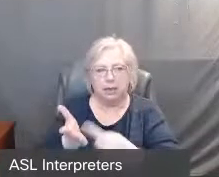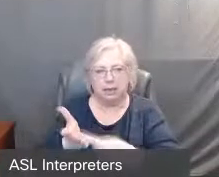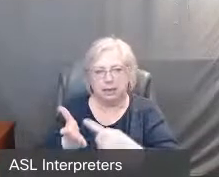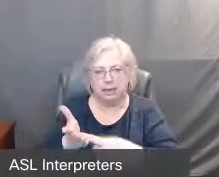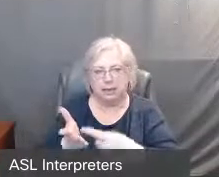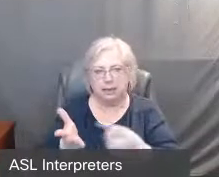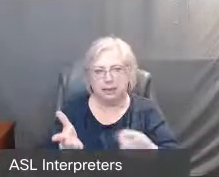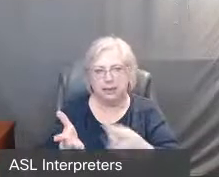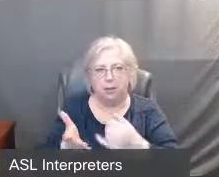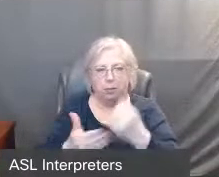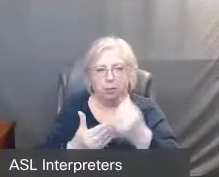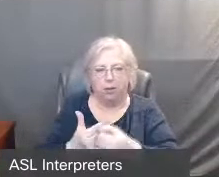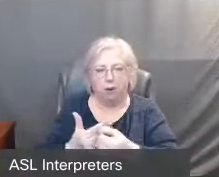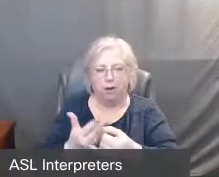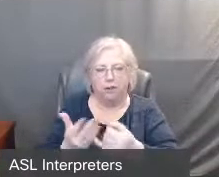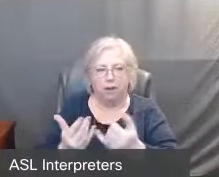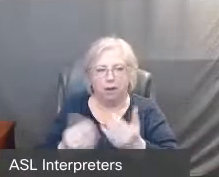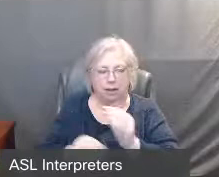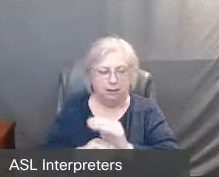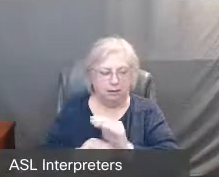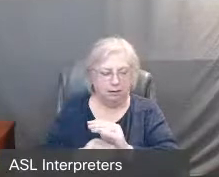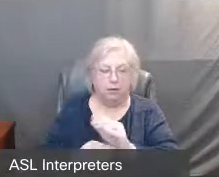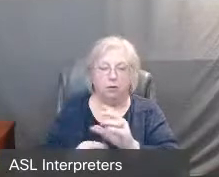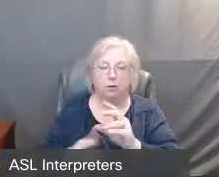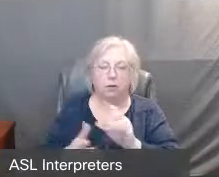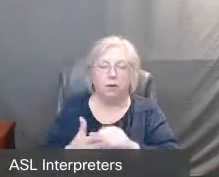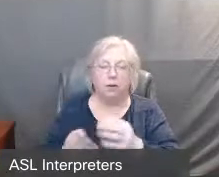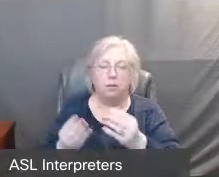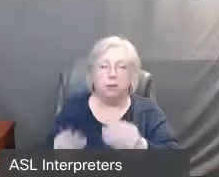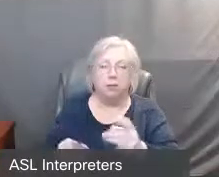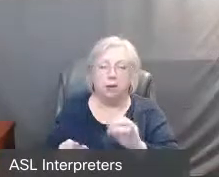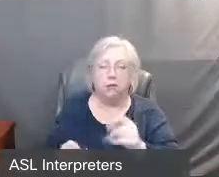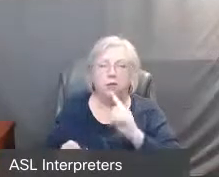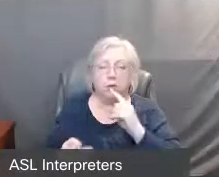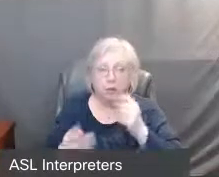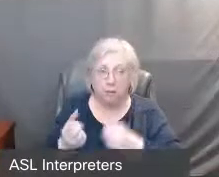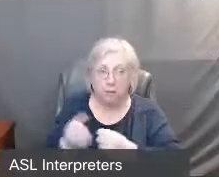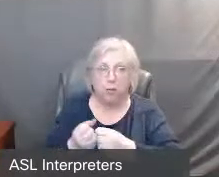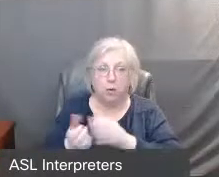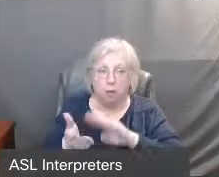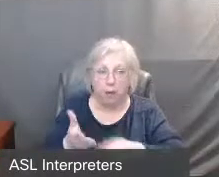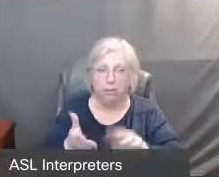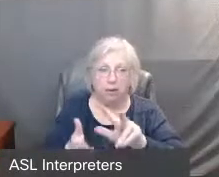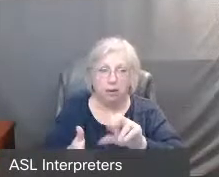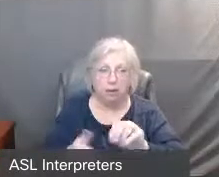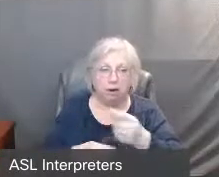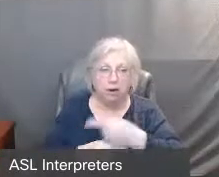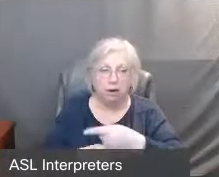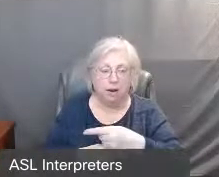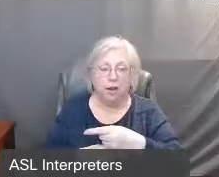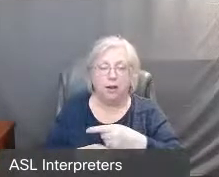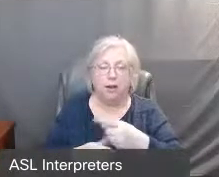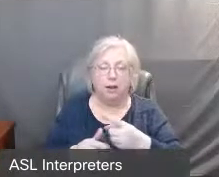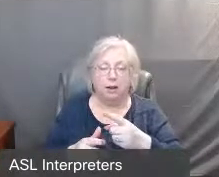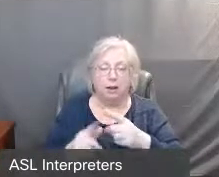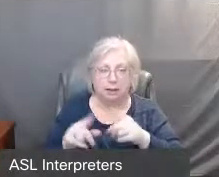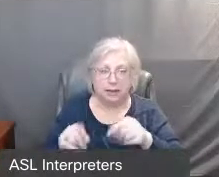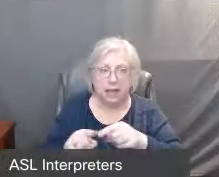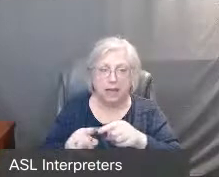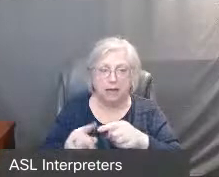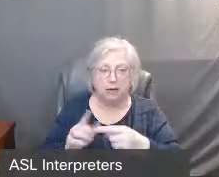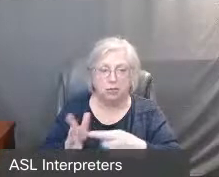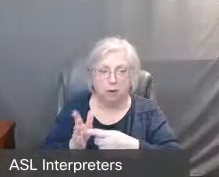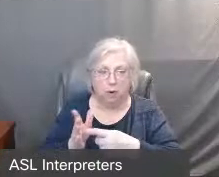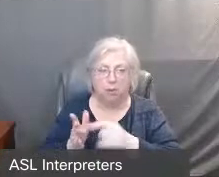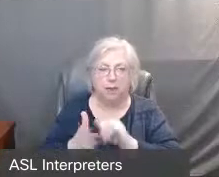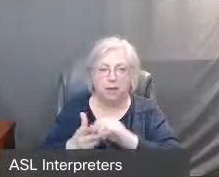evening. So that is the motion that's on the floor. So if you're for waiving the 30-day notice, signage notice, that will be a